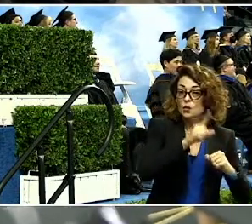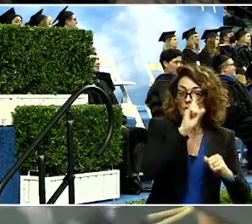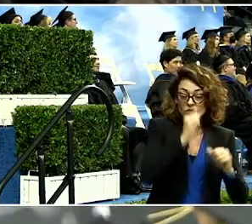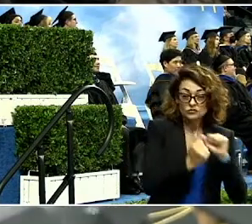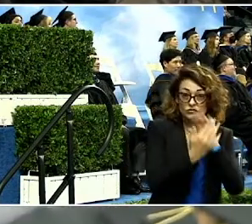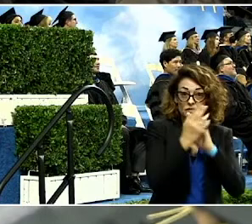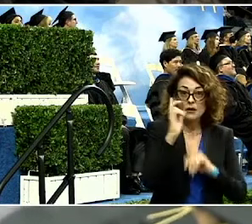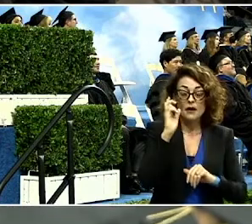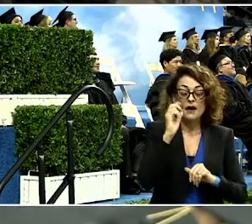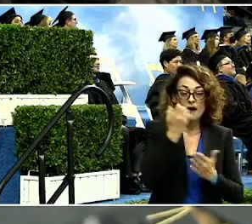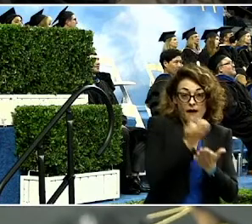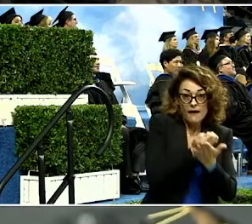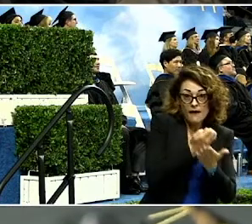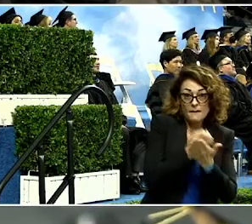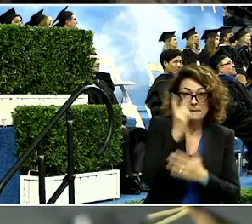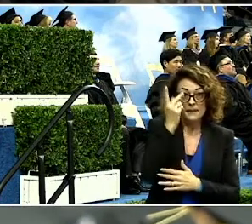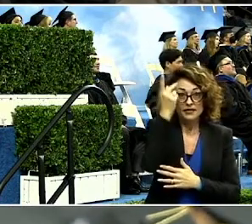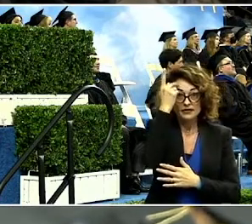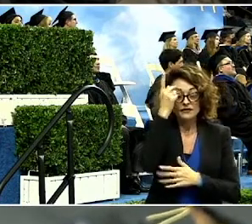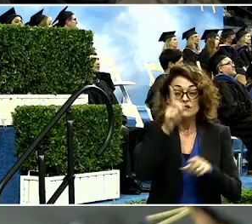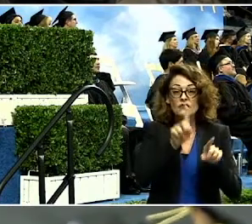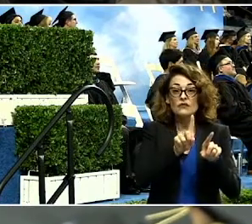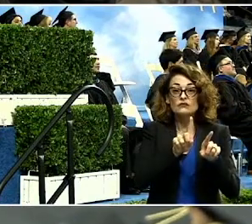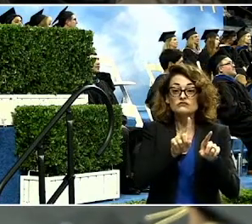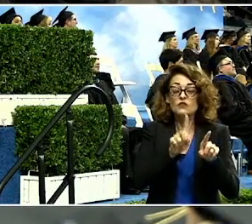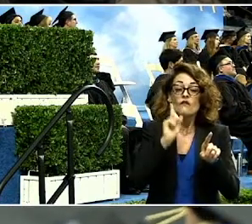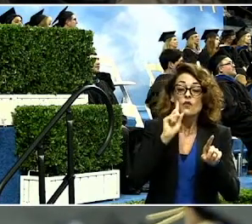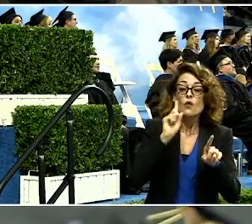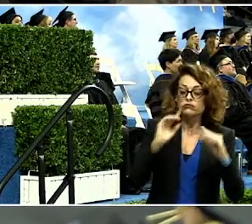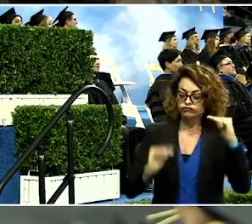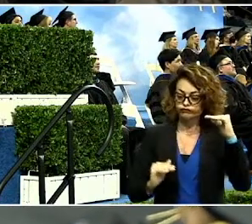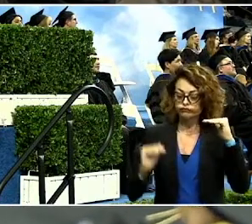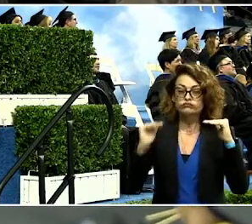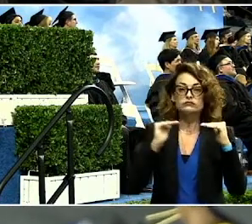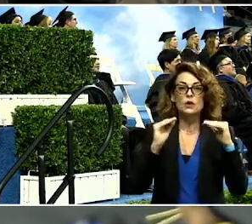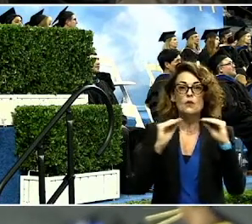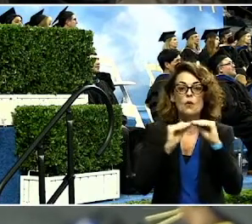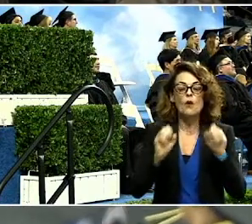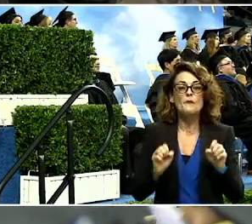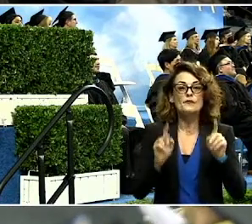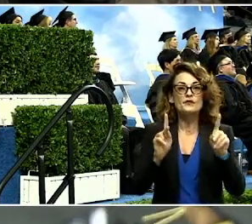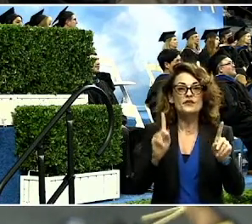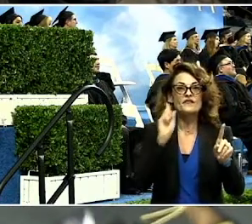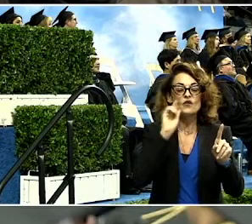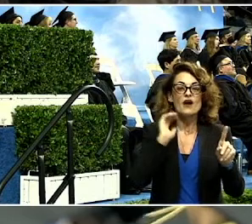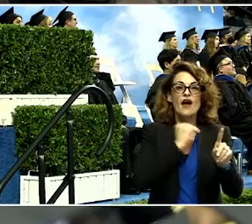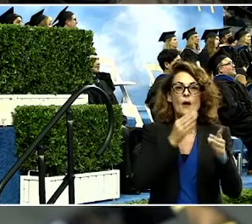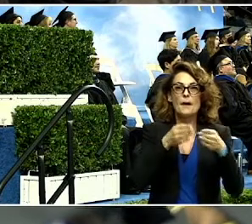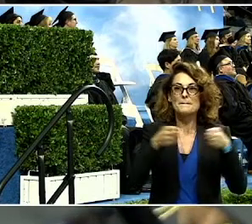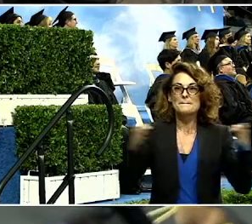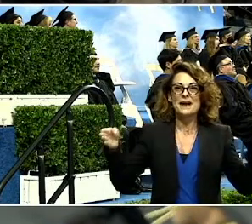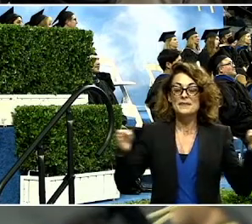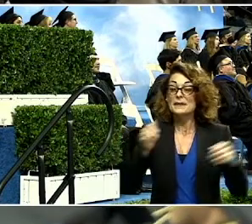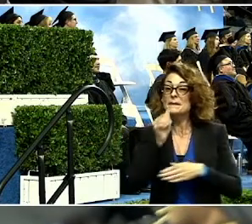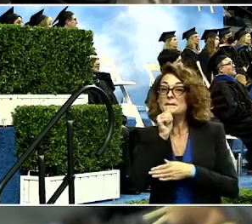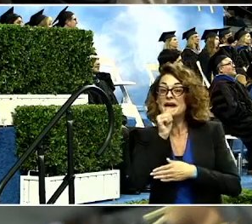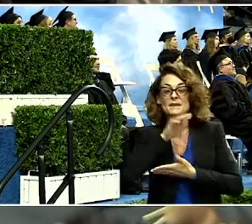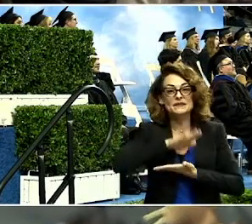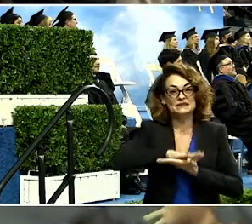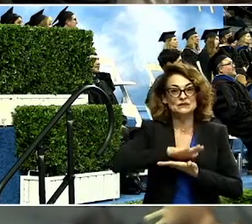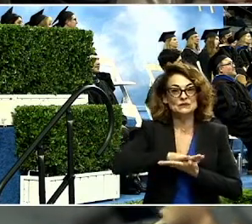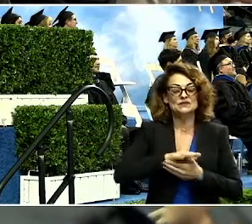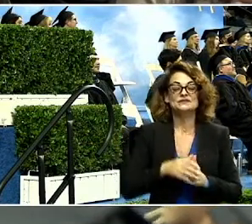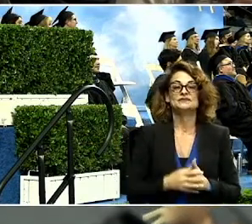and social conditions in order to create more equity and opportunity in our public and private